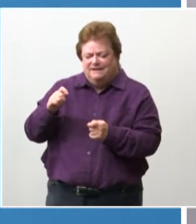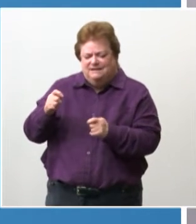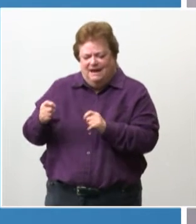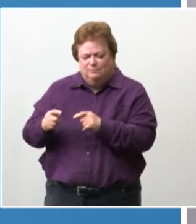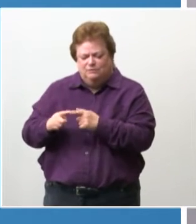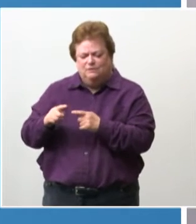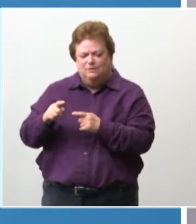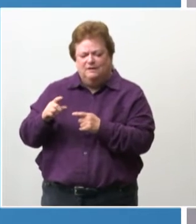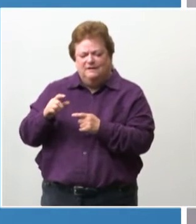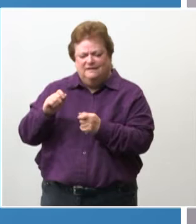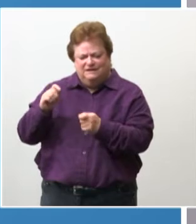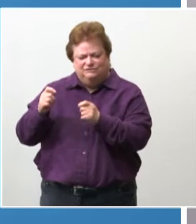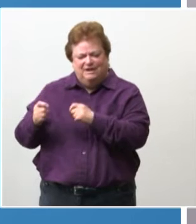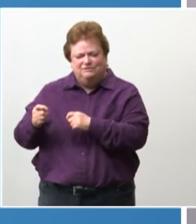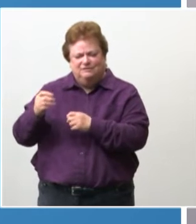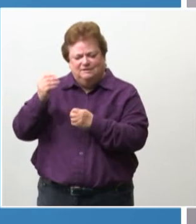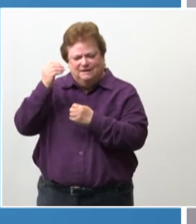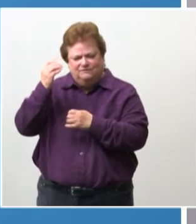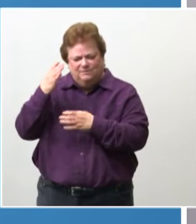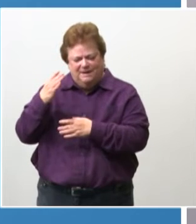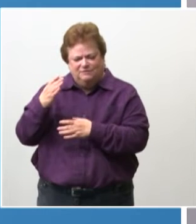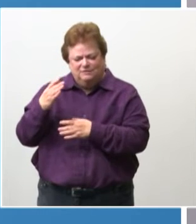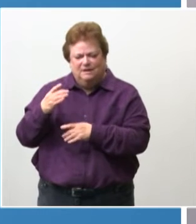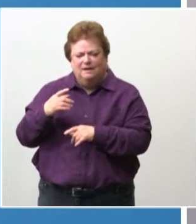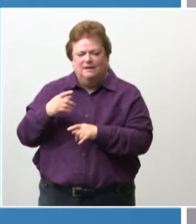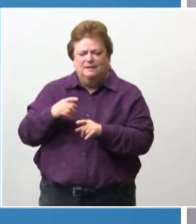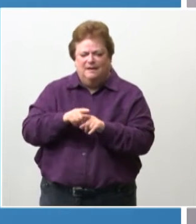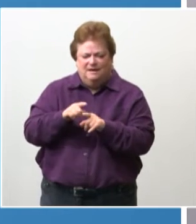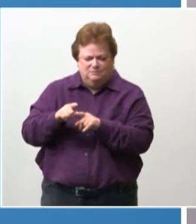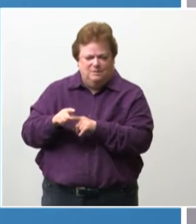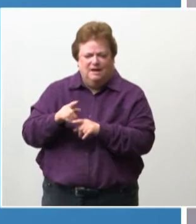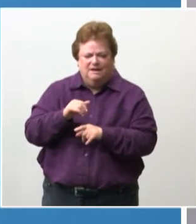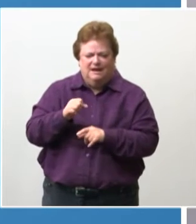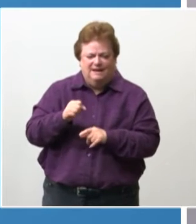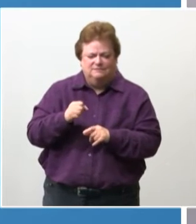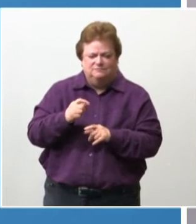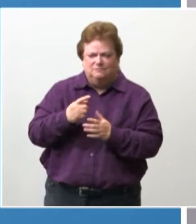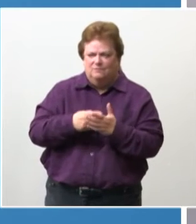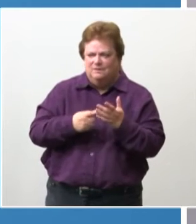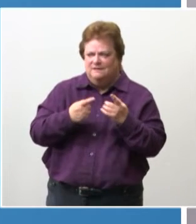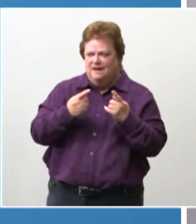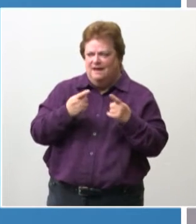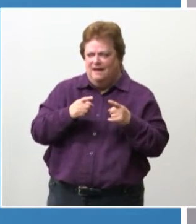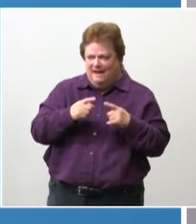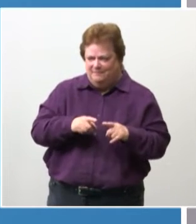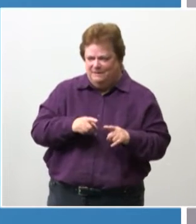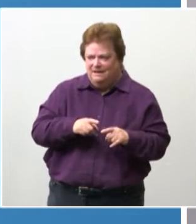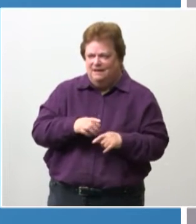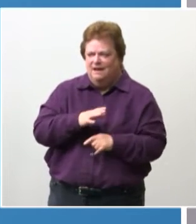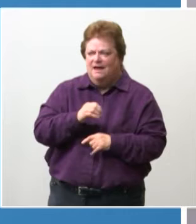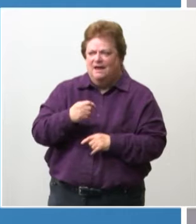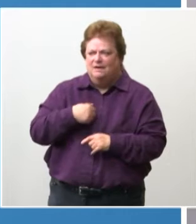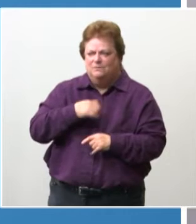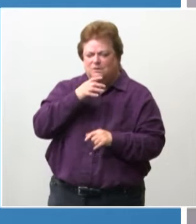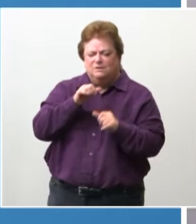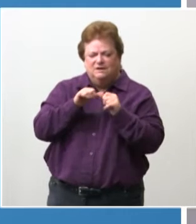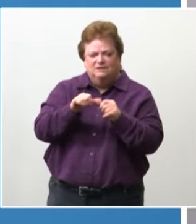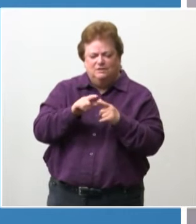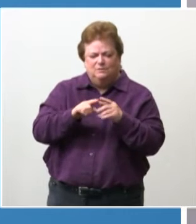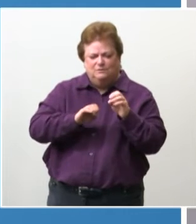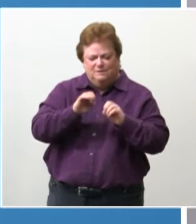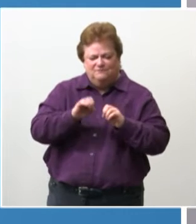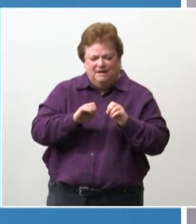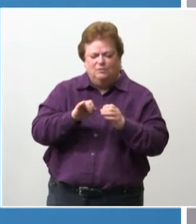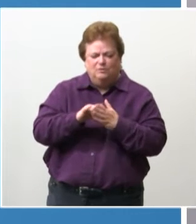changing information and circumstances as well as the latest science, and we will continue to evaluate the